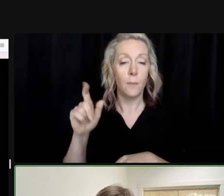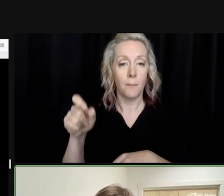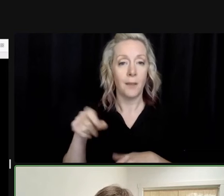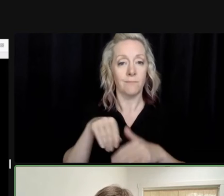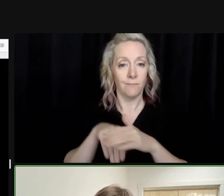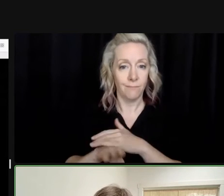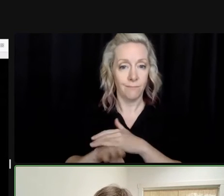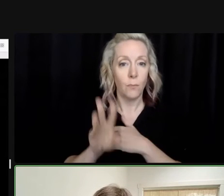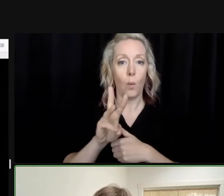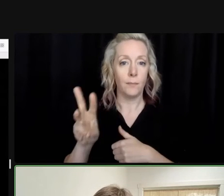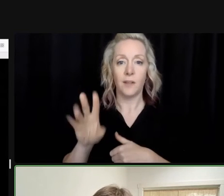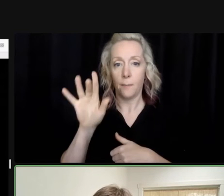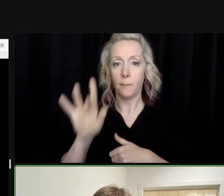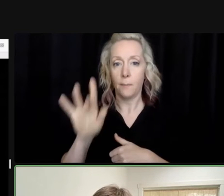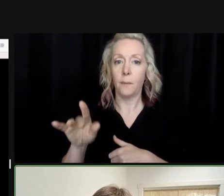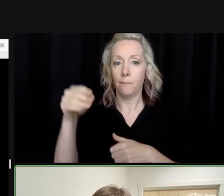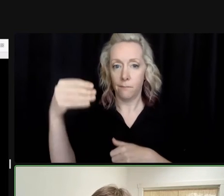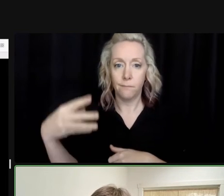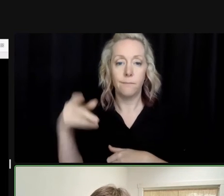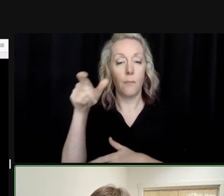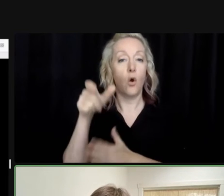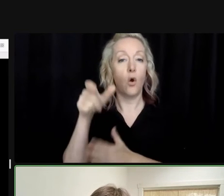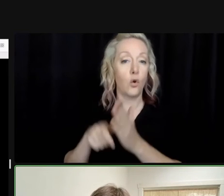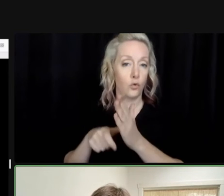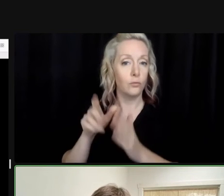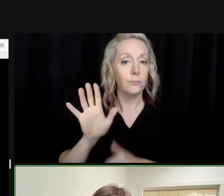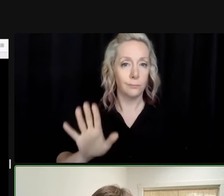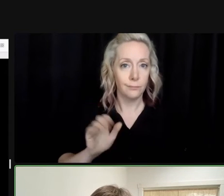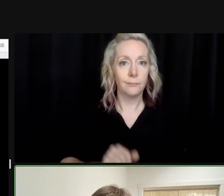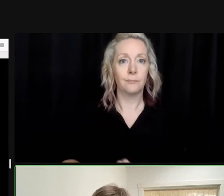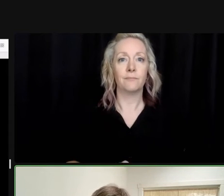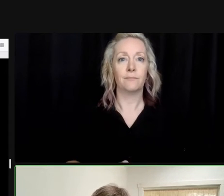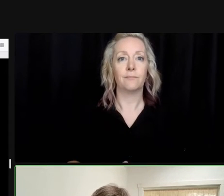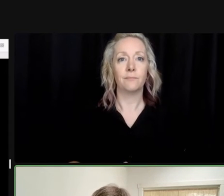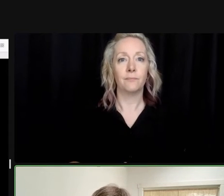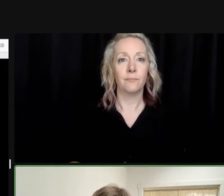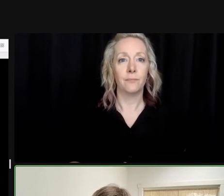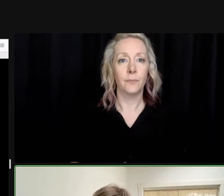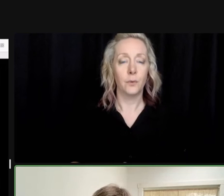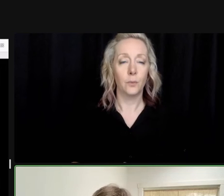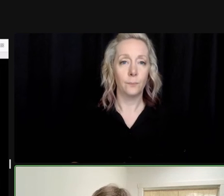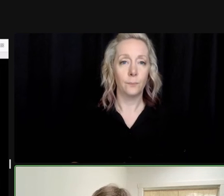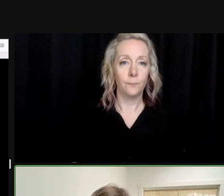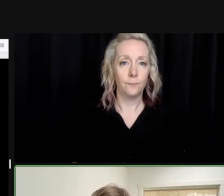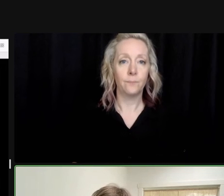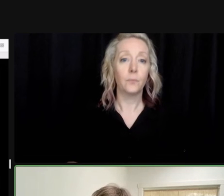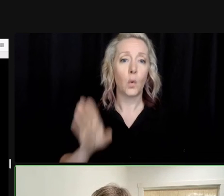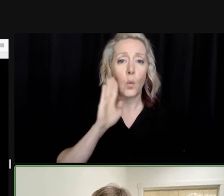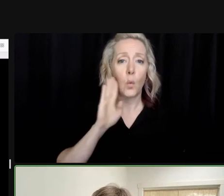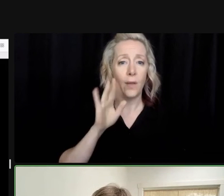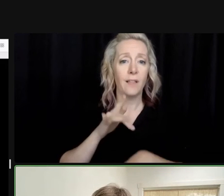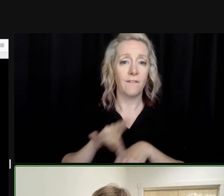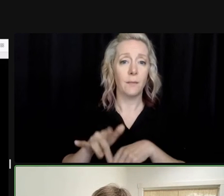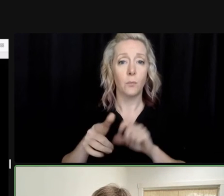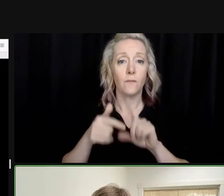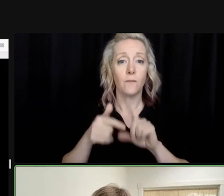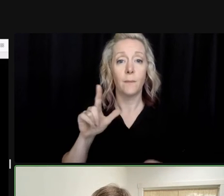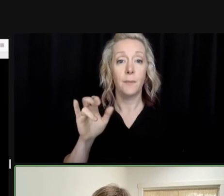code. So our administrative specialist is slowly working on it, but he hasn't gotten to 2014 yet. So, but it will be available soon.